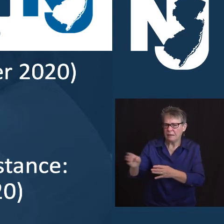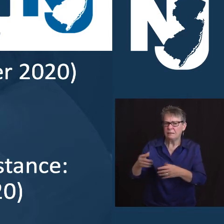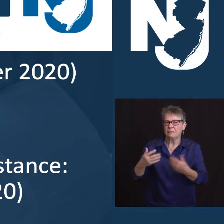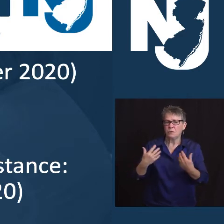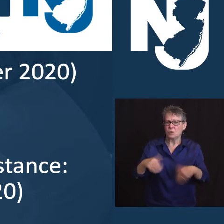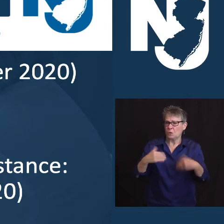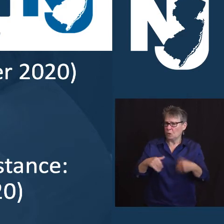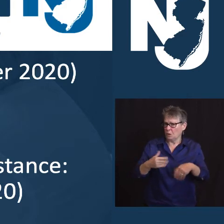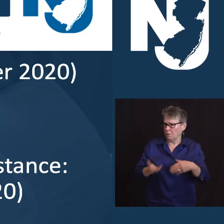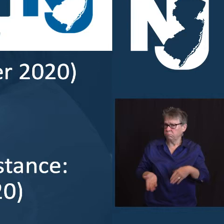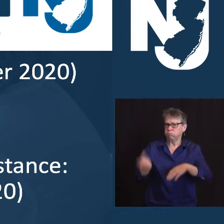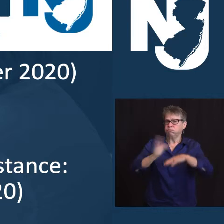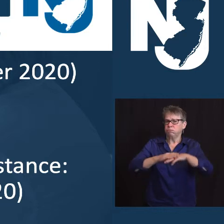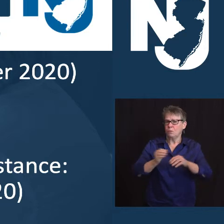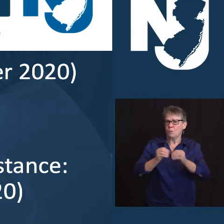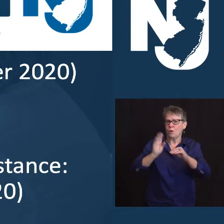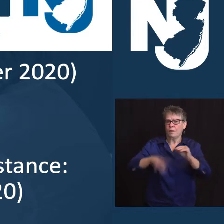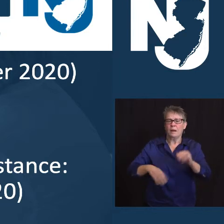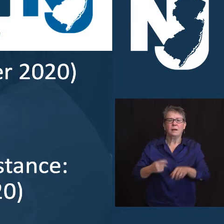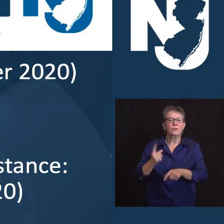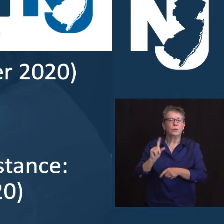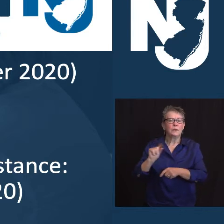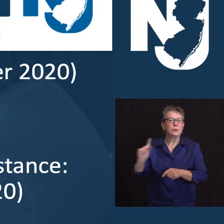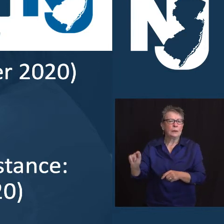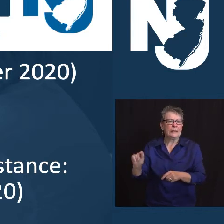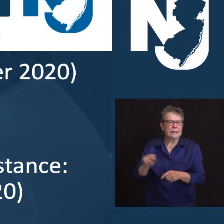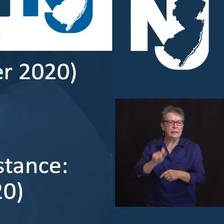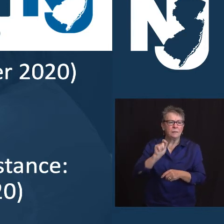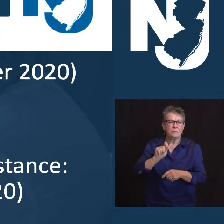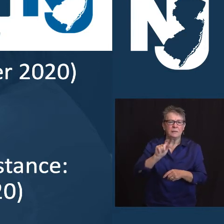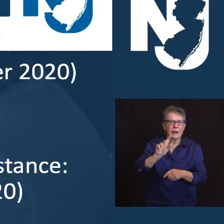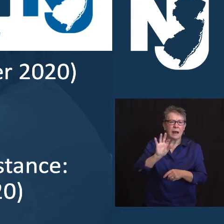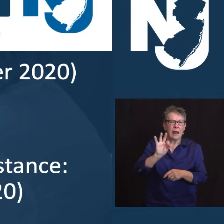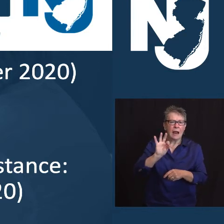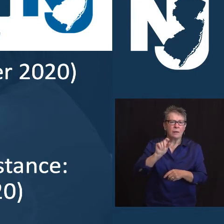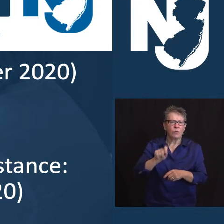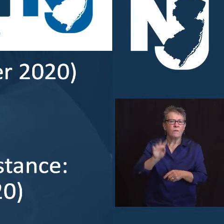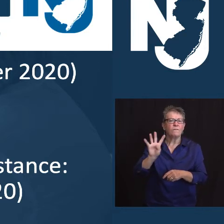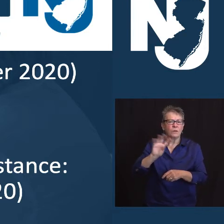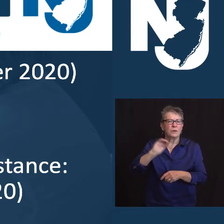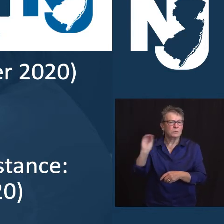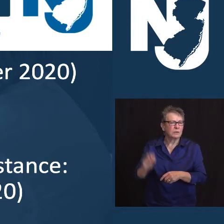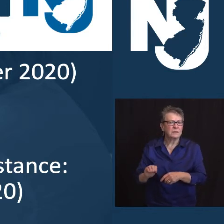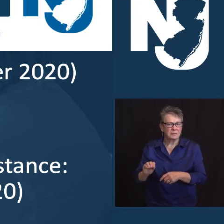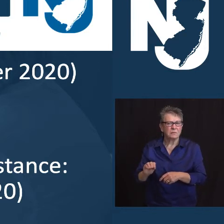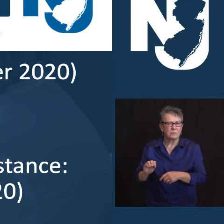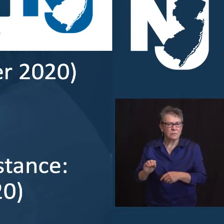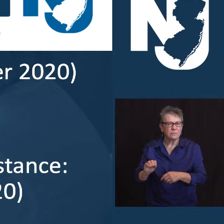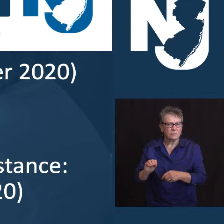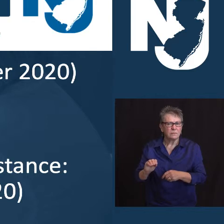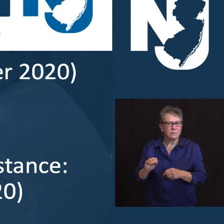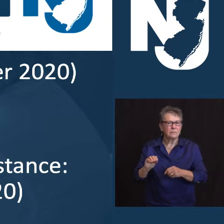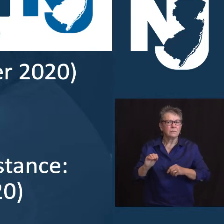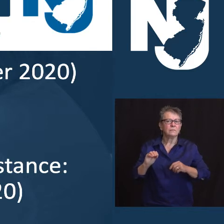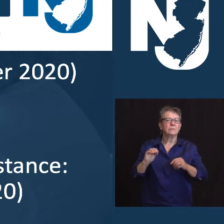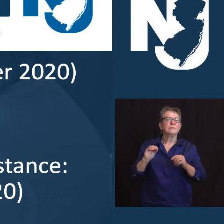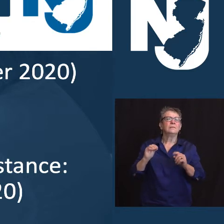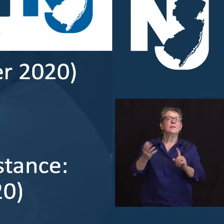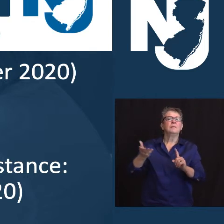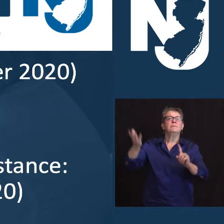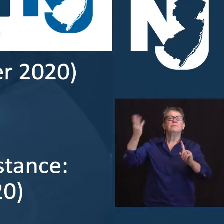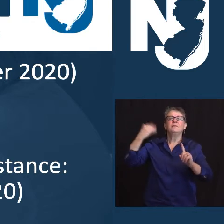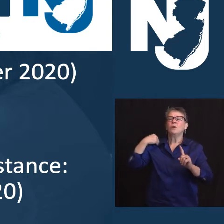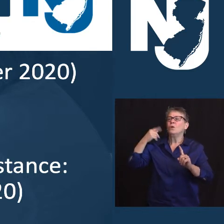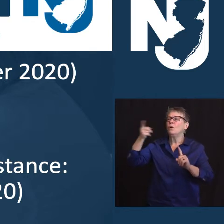over last year's enrollment period, when our marketplace was still being run by the federal government. Additionally, over the past